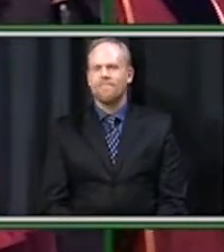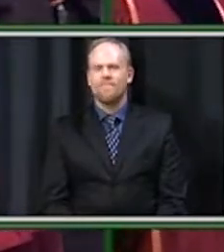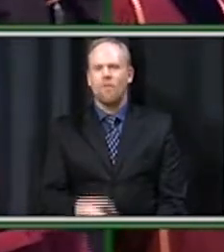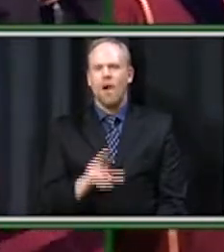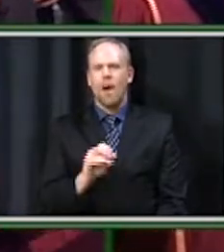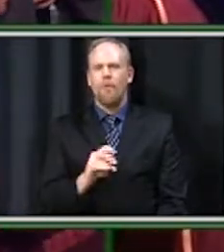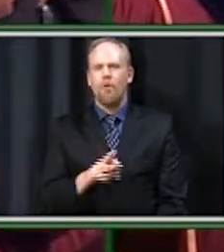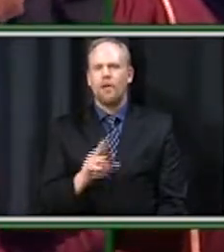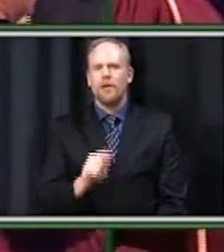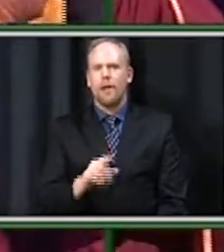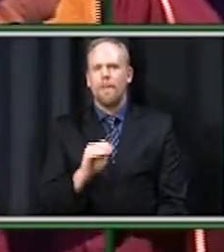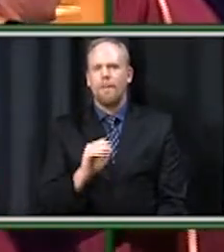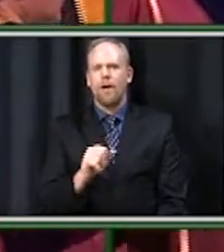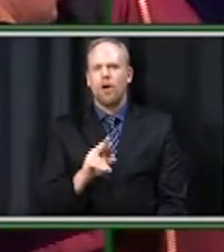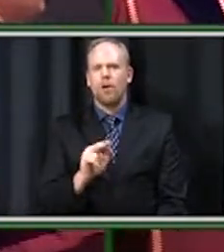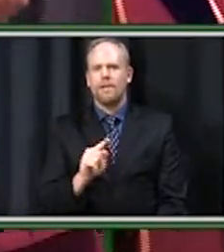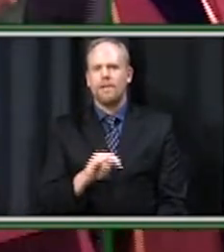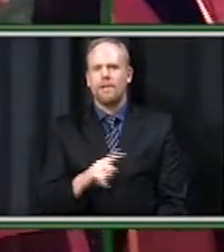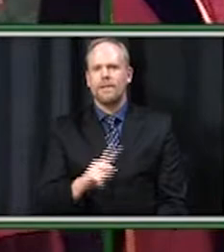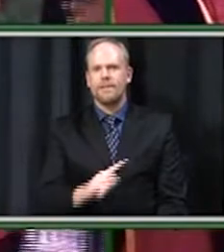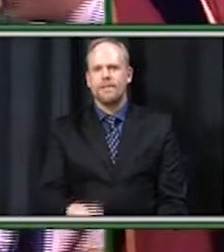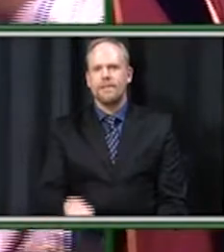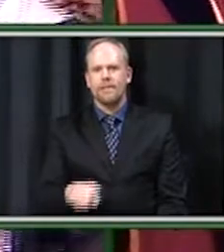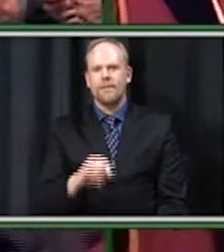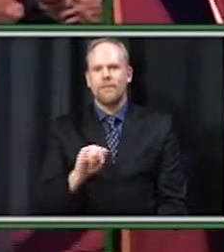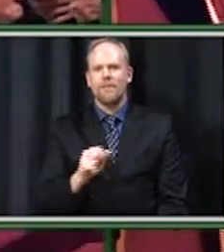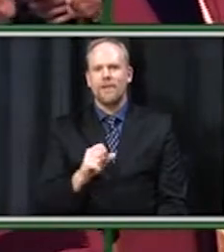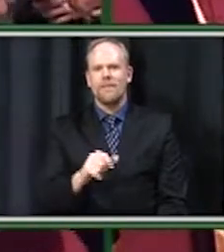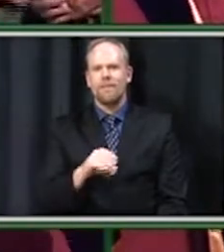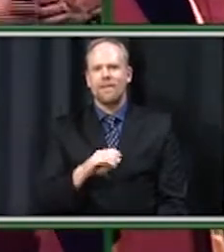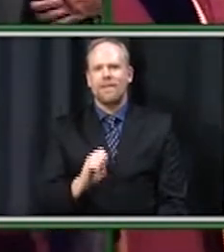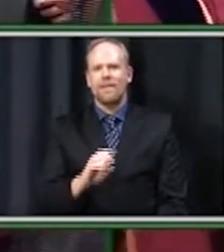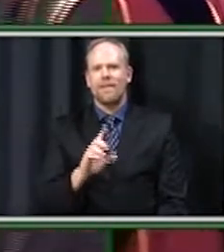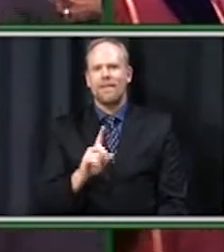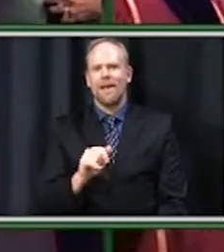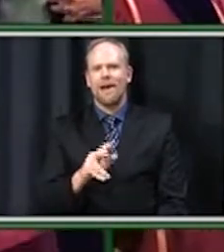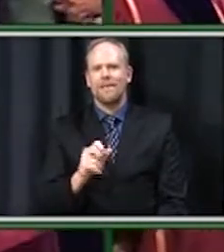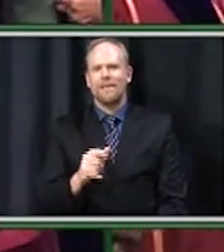Robert Martinez. Jasmine Dawson.